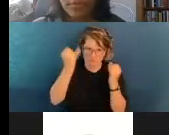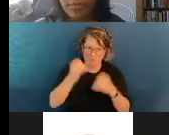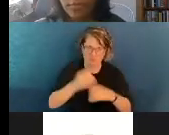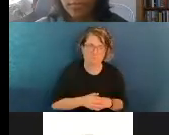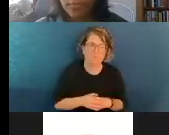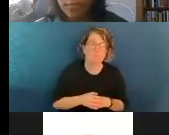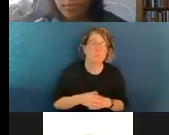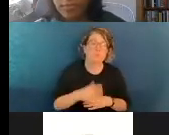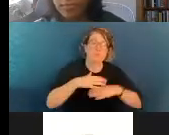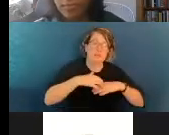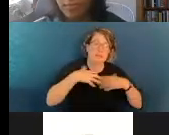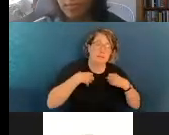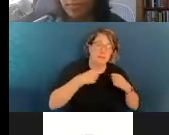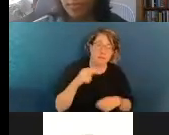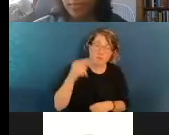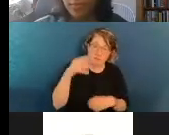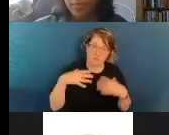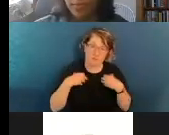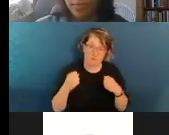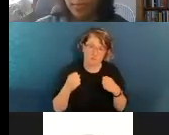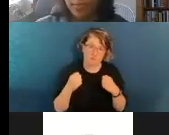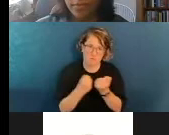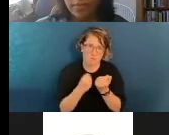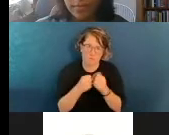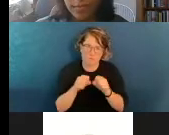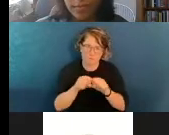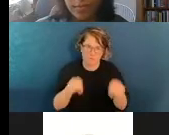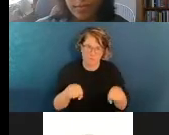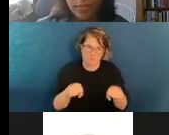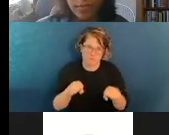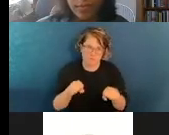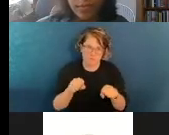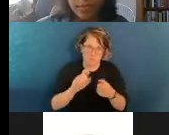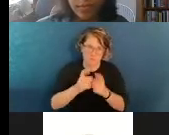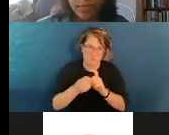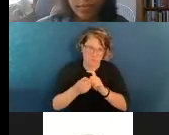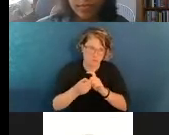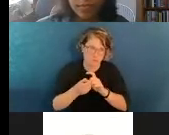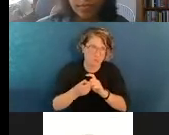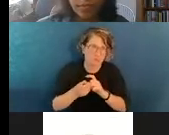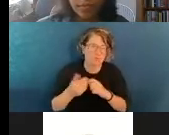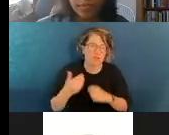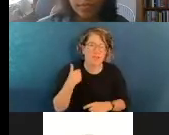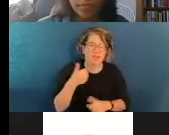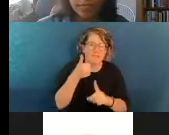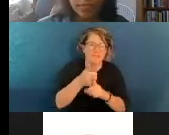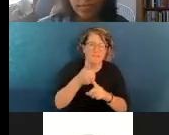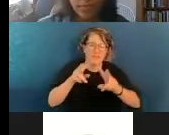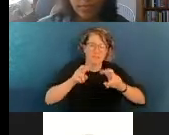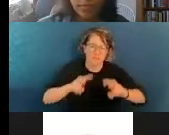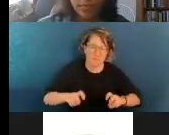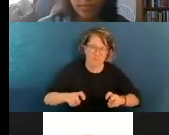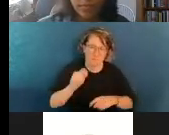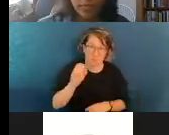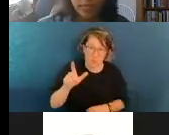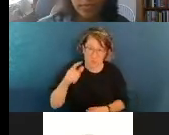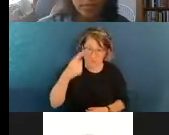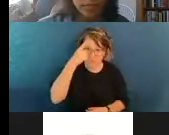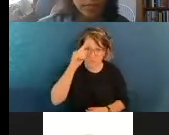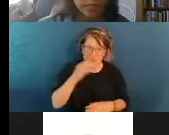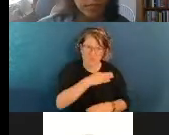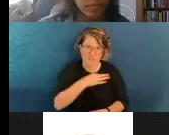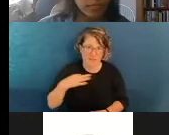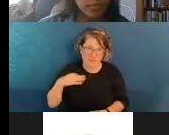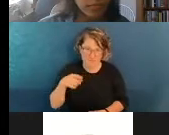Health, supporting system change. We've also produced a self-assessment tool to support staff to build cultural safety